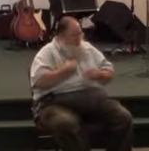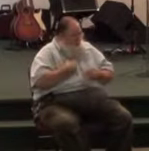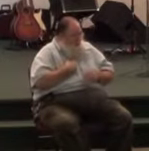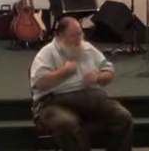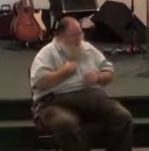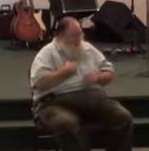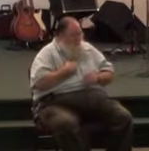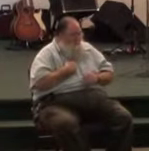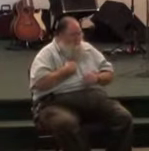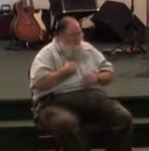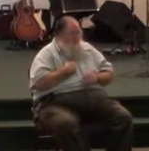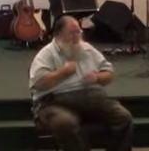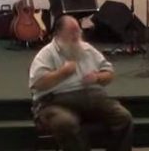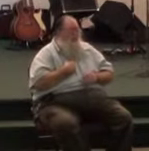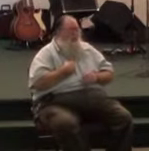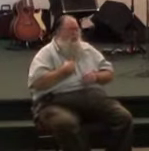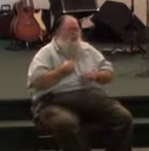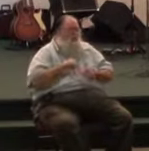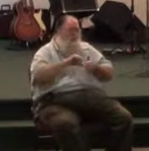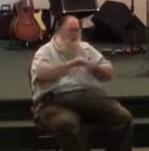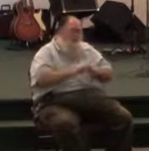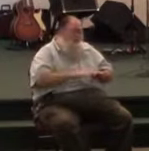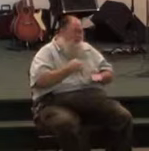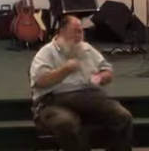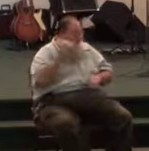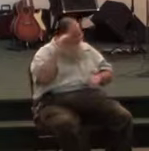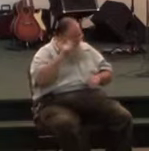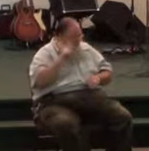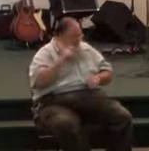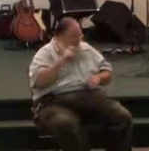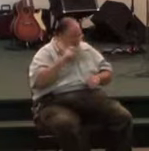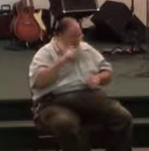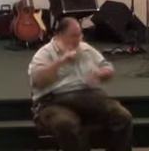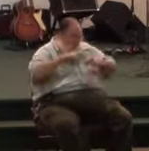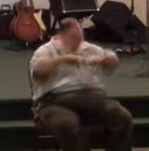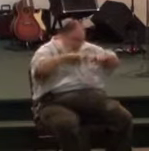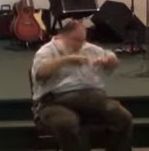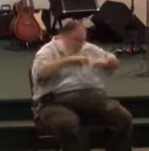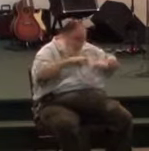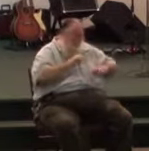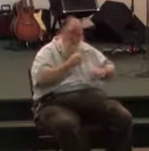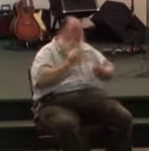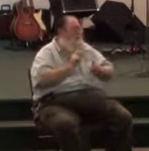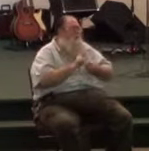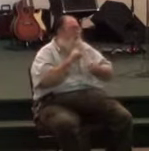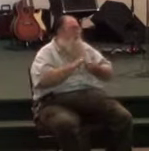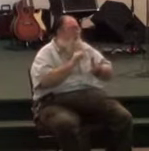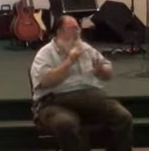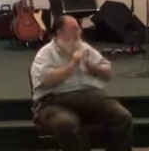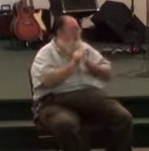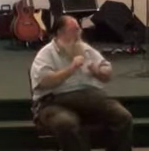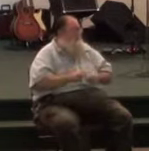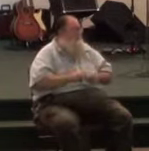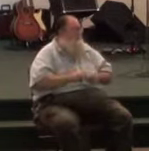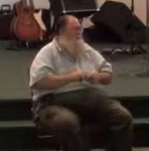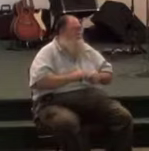you got to look it up, don't use it. If I have to look a word up in the dictionary to know what it means, I'm not